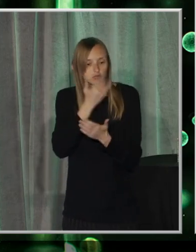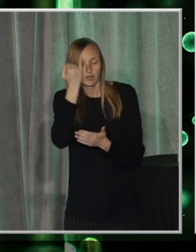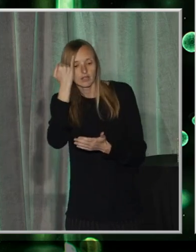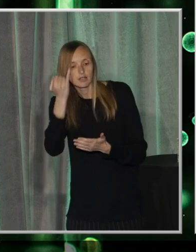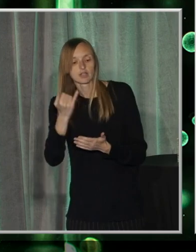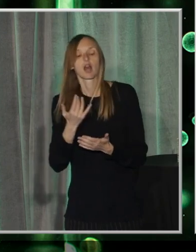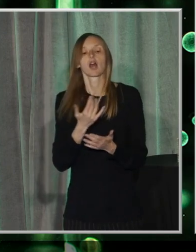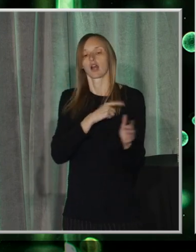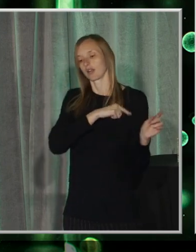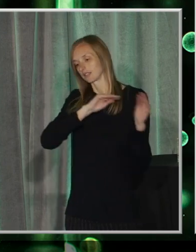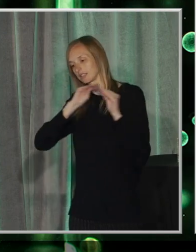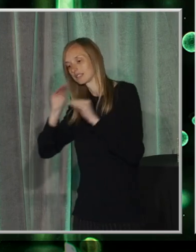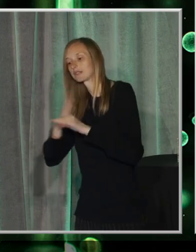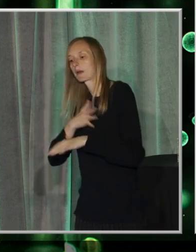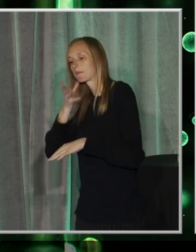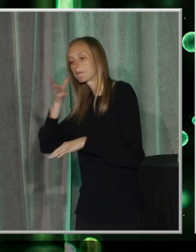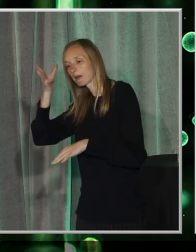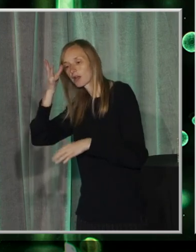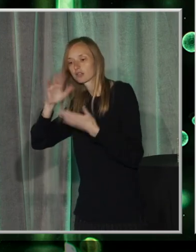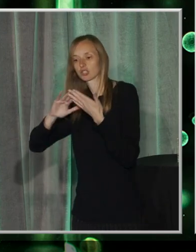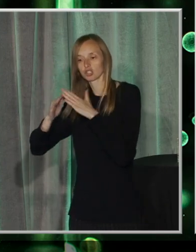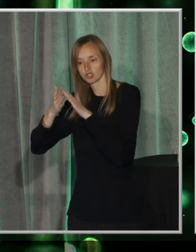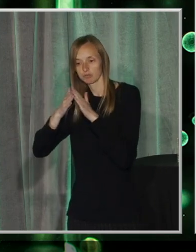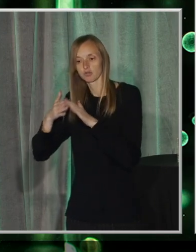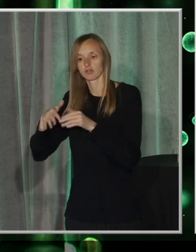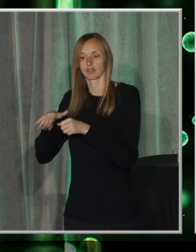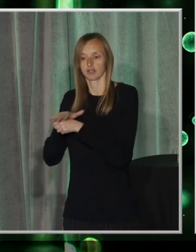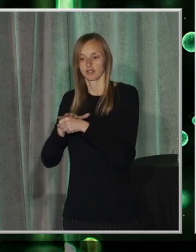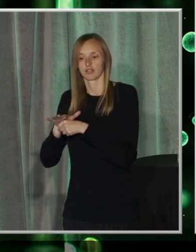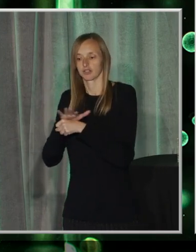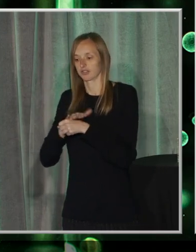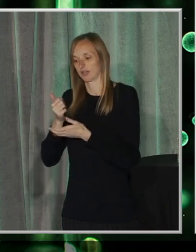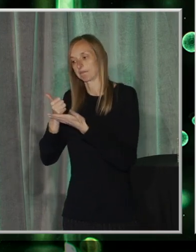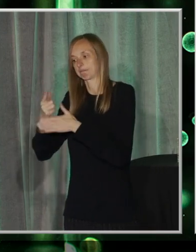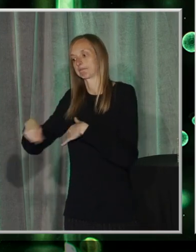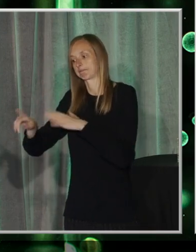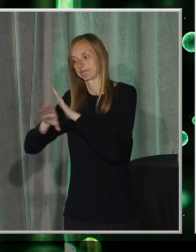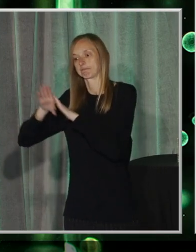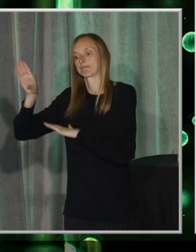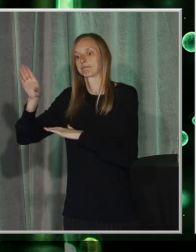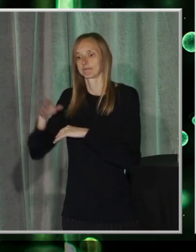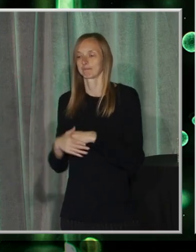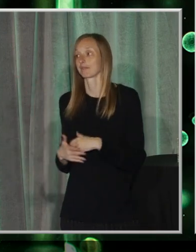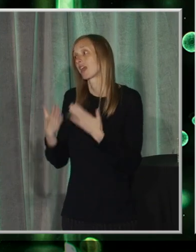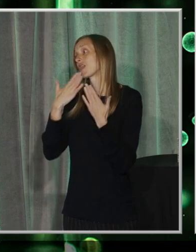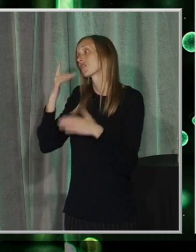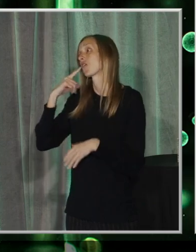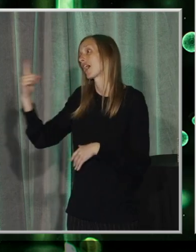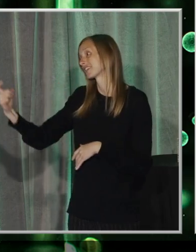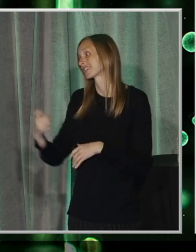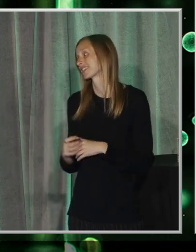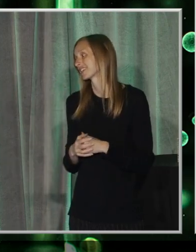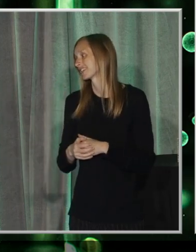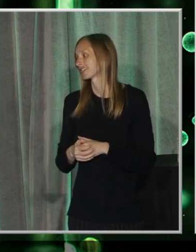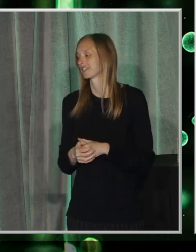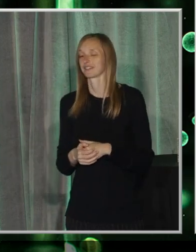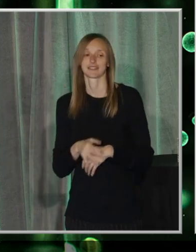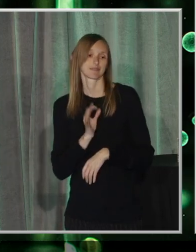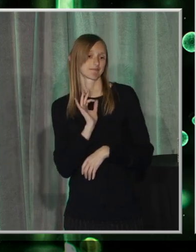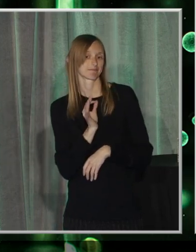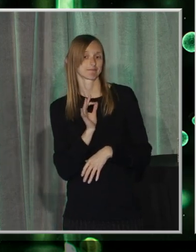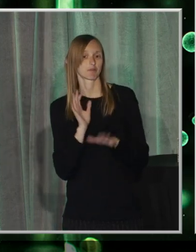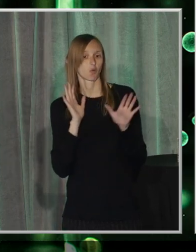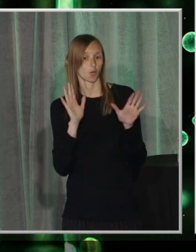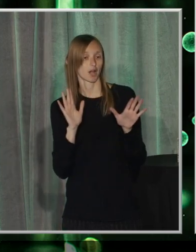teach my parents and also people know my community. Thank you so much. Good for you. That's